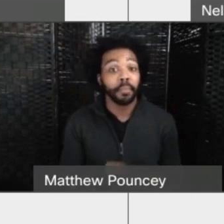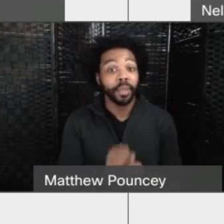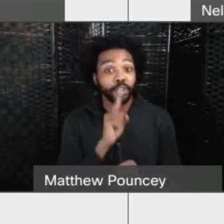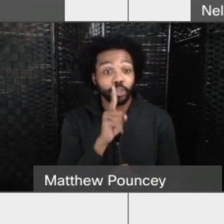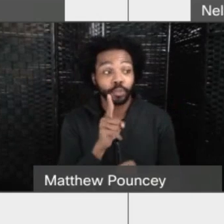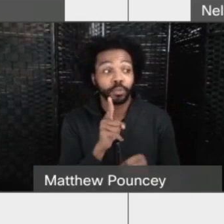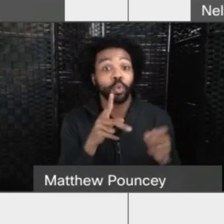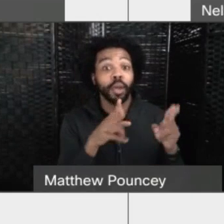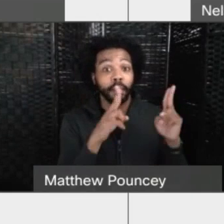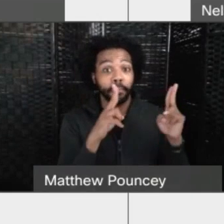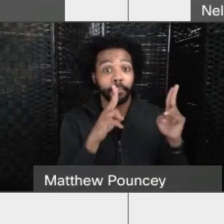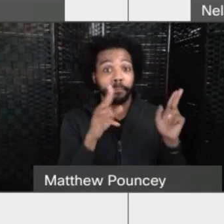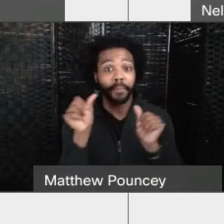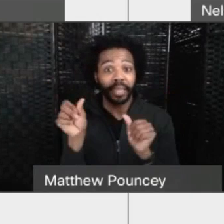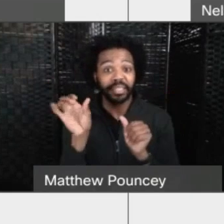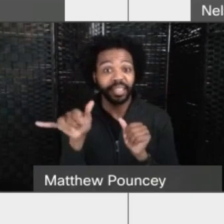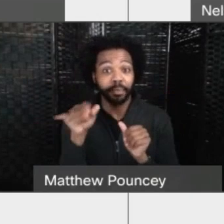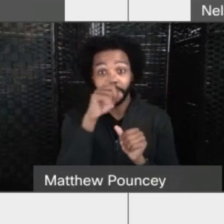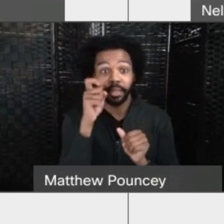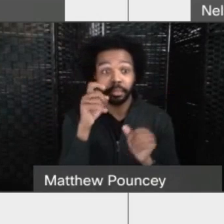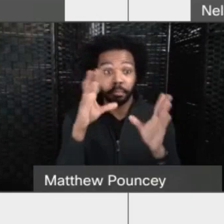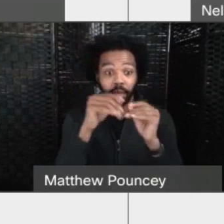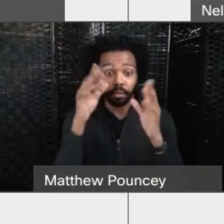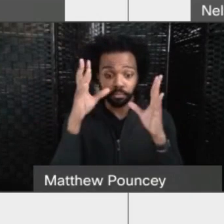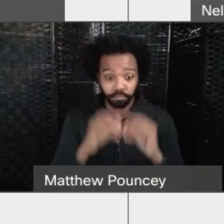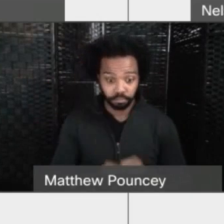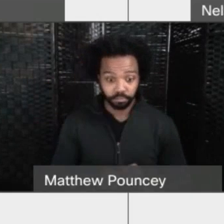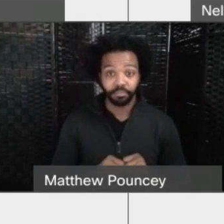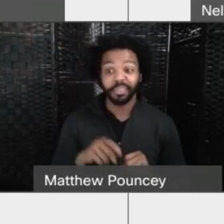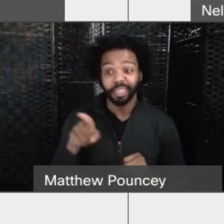go away? Absolutely.